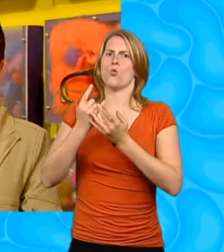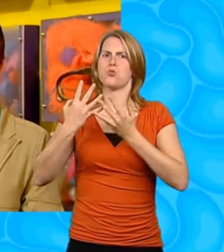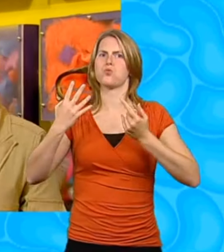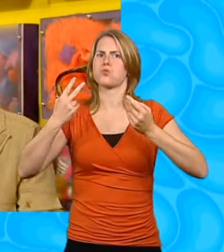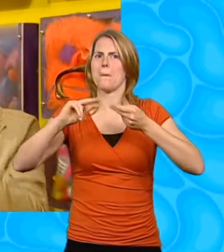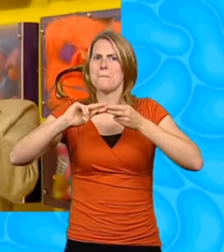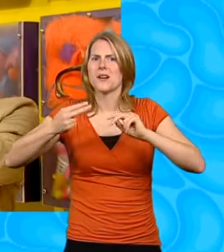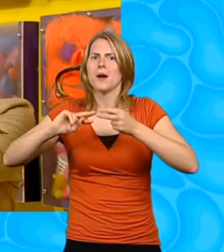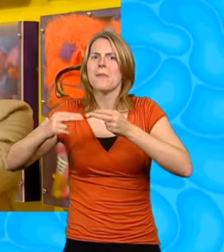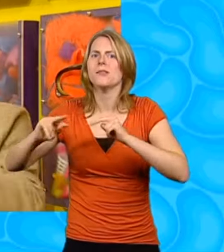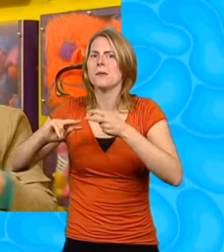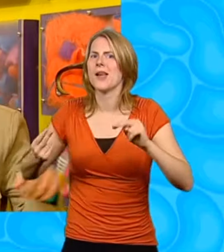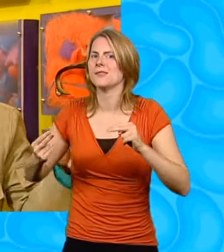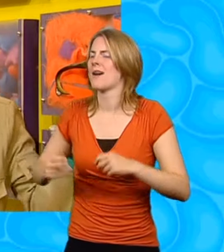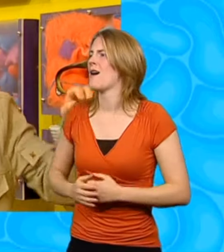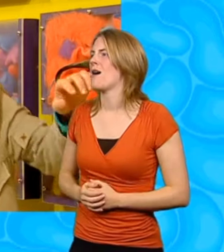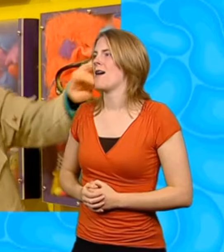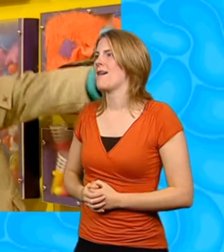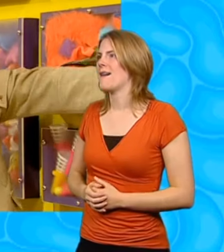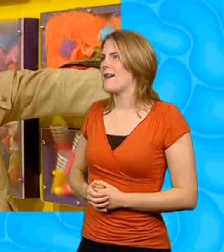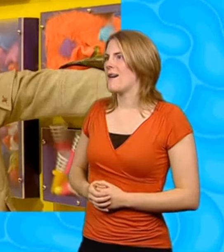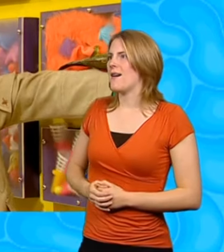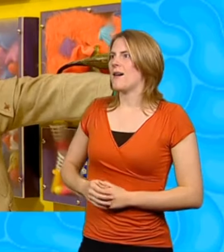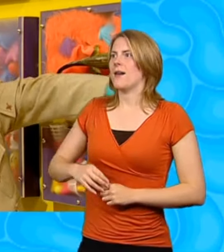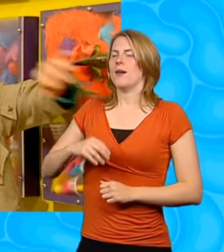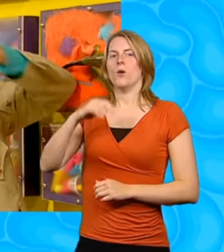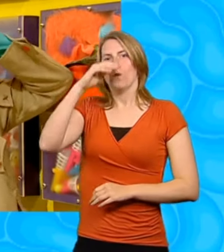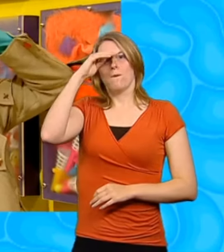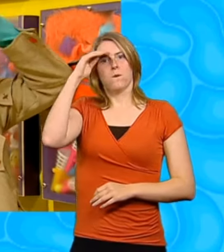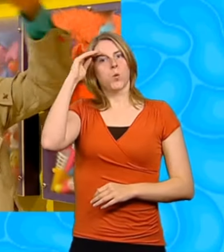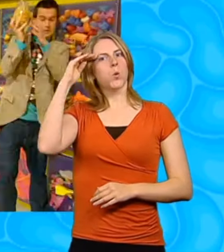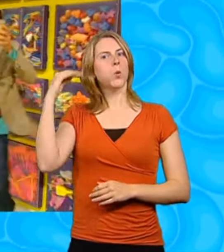And load of pasta shapes. Phew.